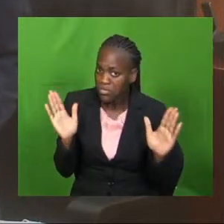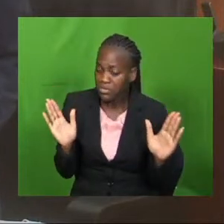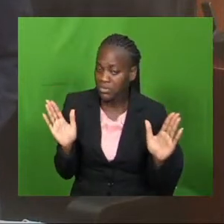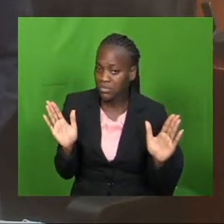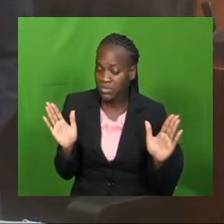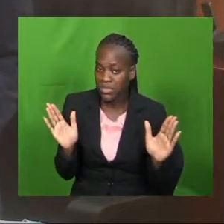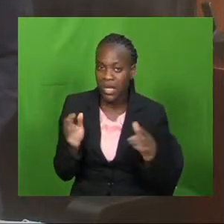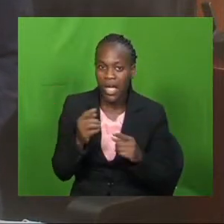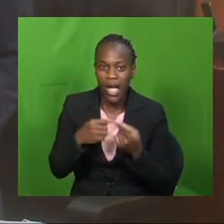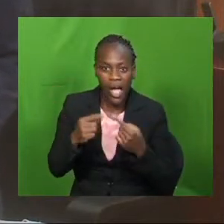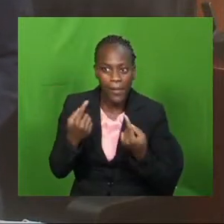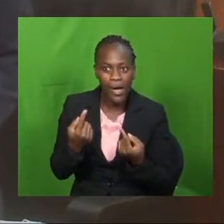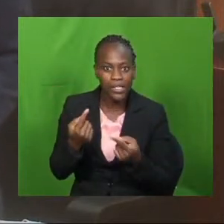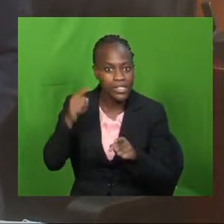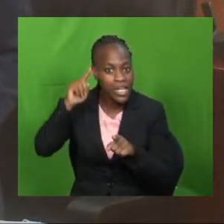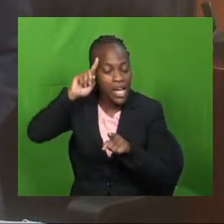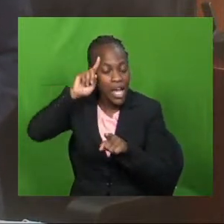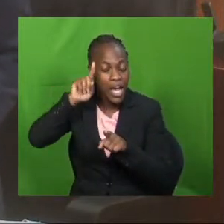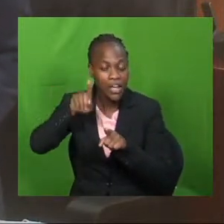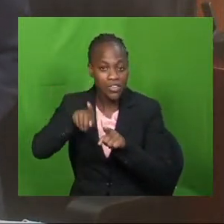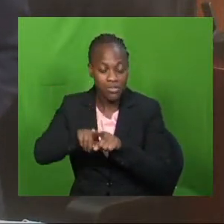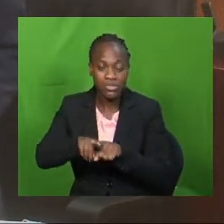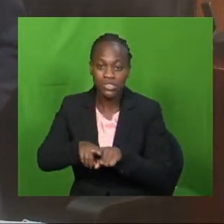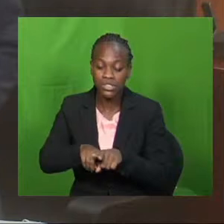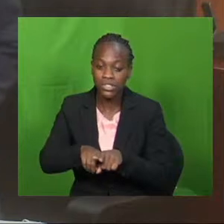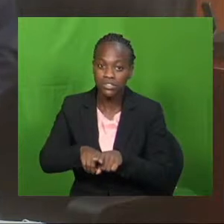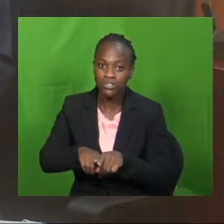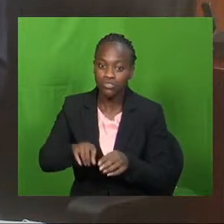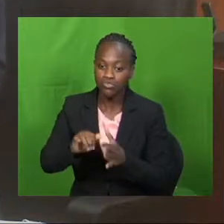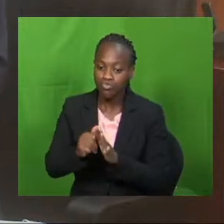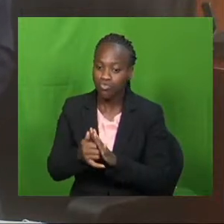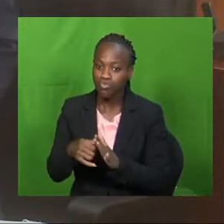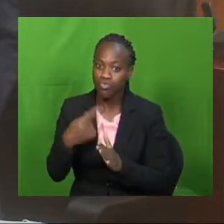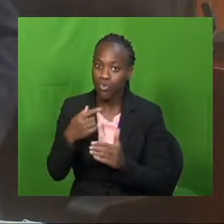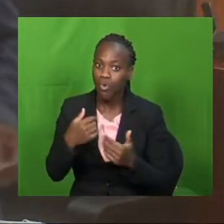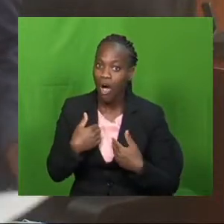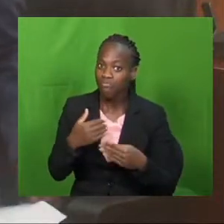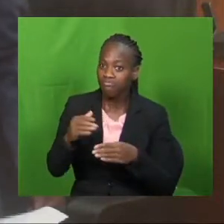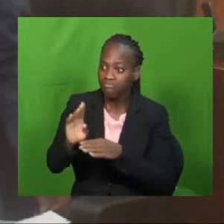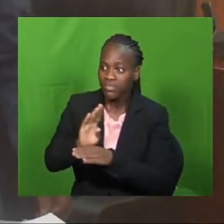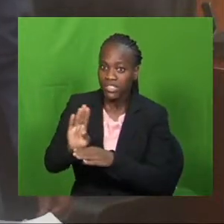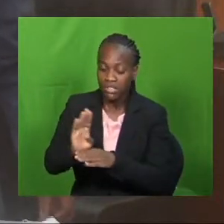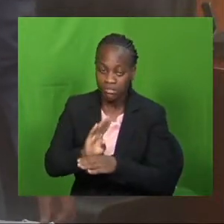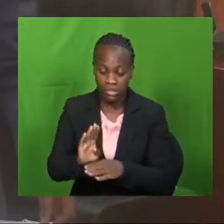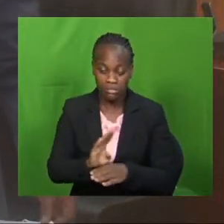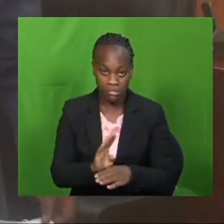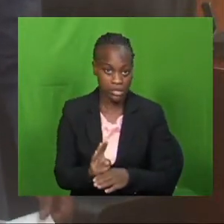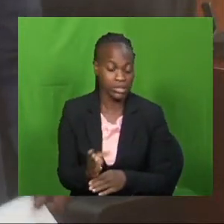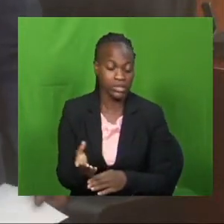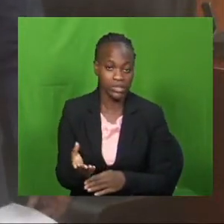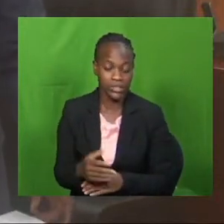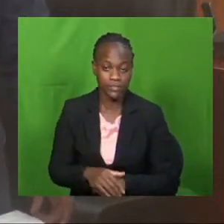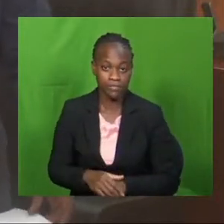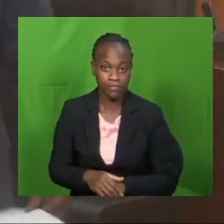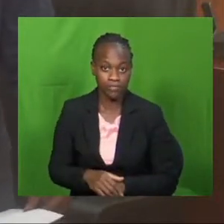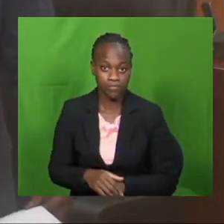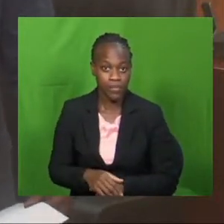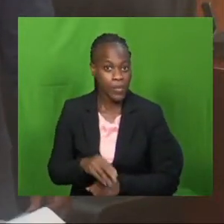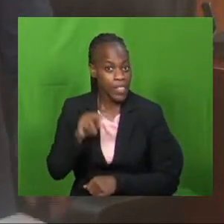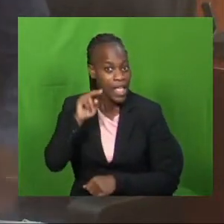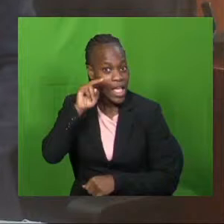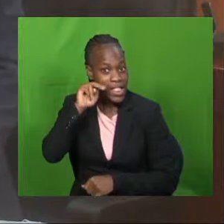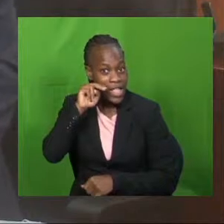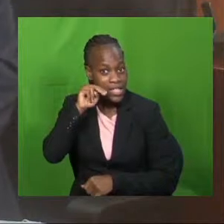regarding the existence of the agreement within the business community and indeed within the populace. The Speaker, in Nigeria,